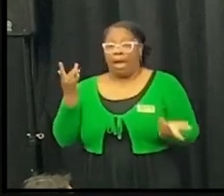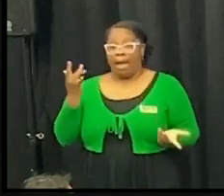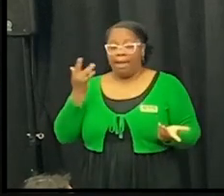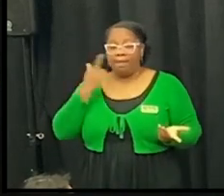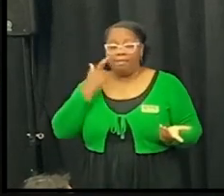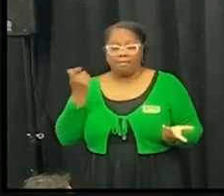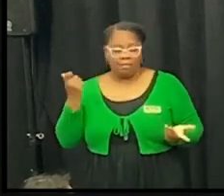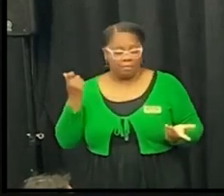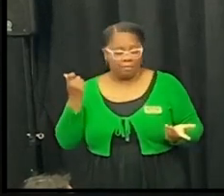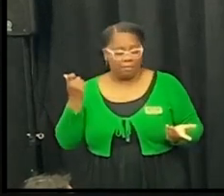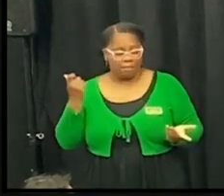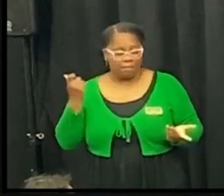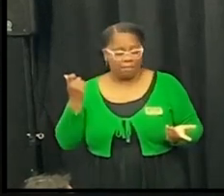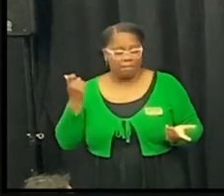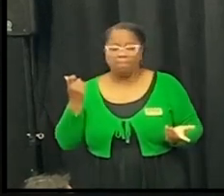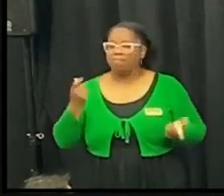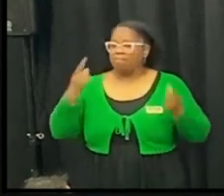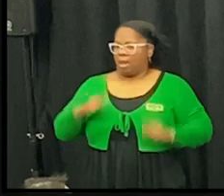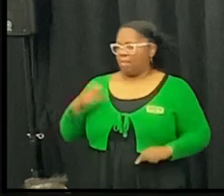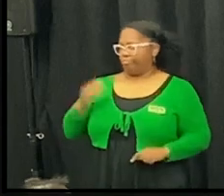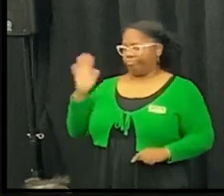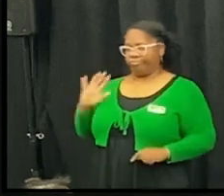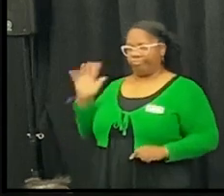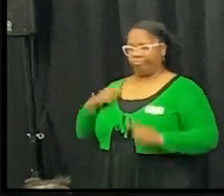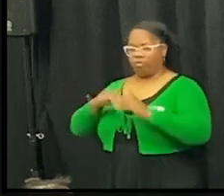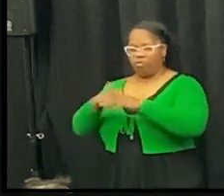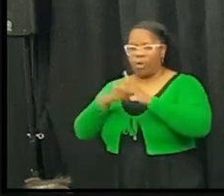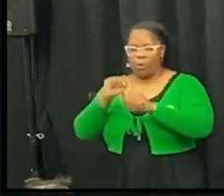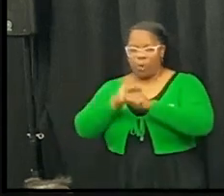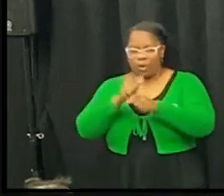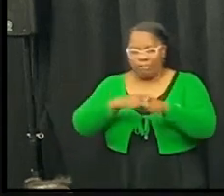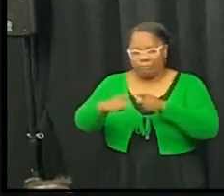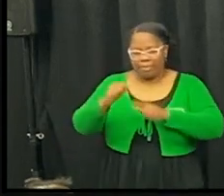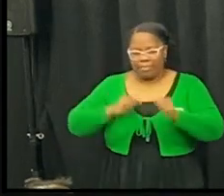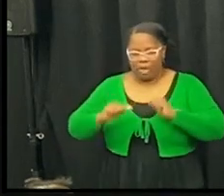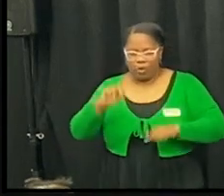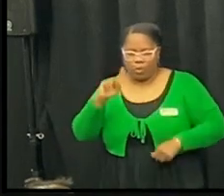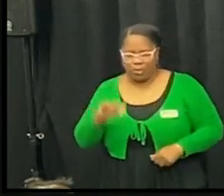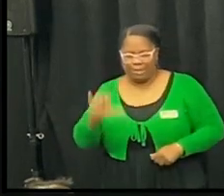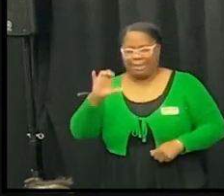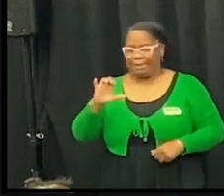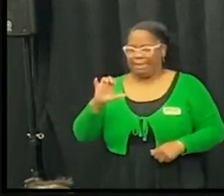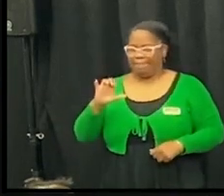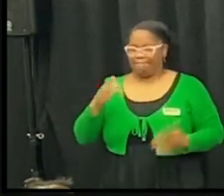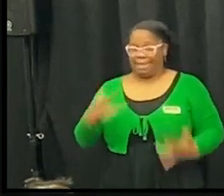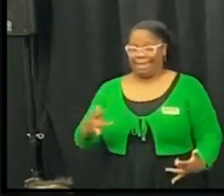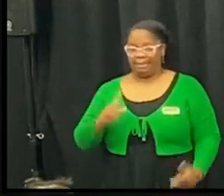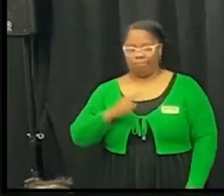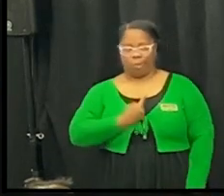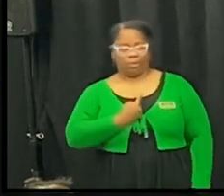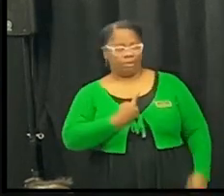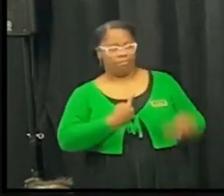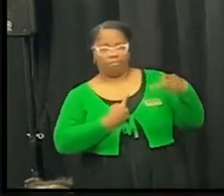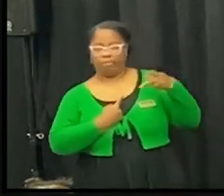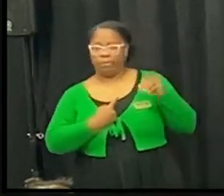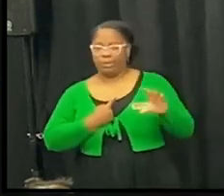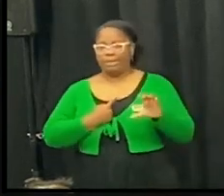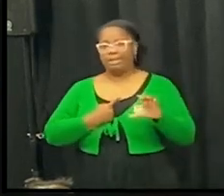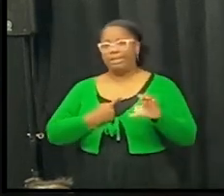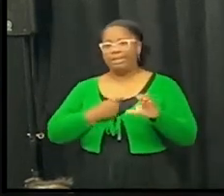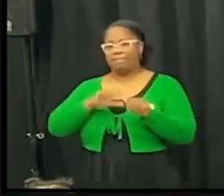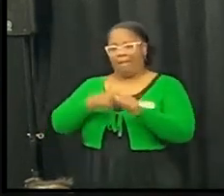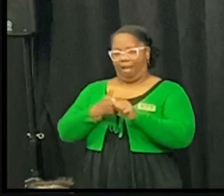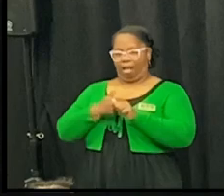because when I first started working in the theater in New York, I was always the only person behind the